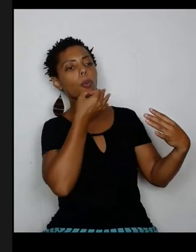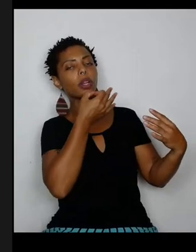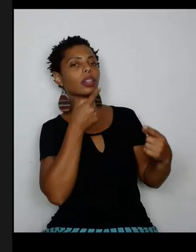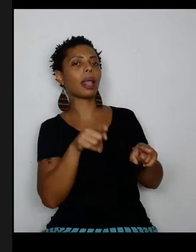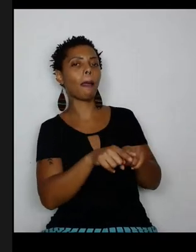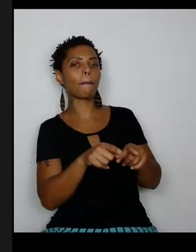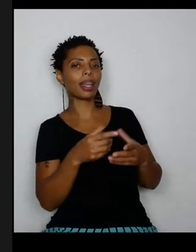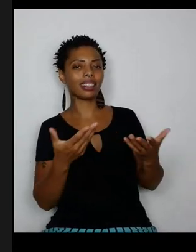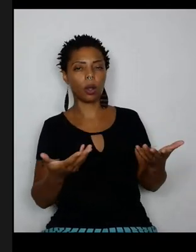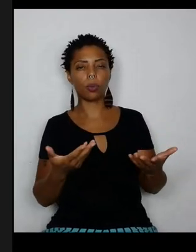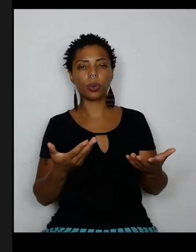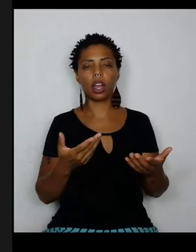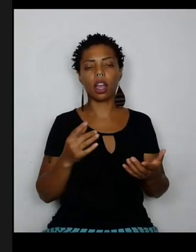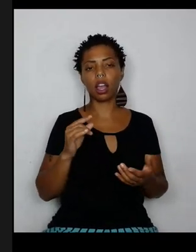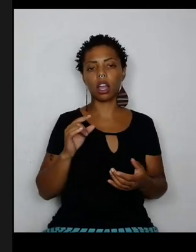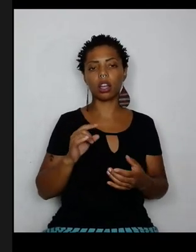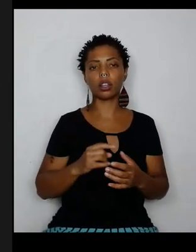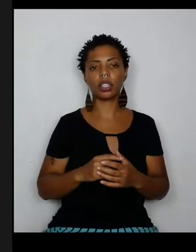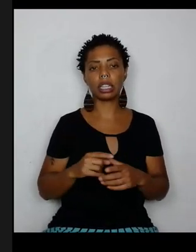public exposure